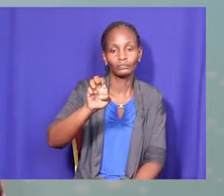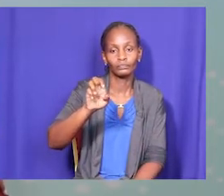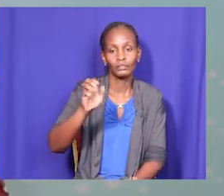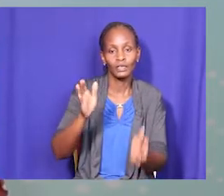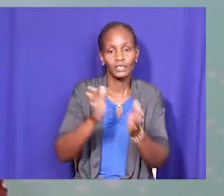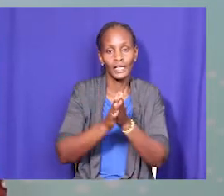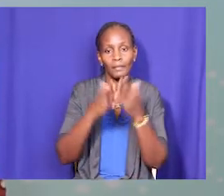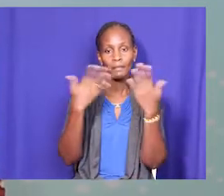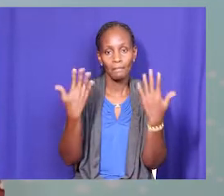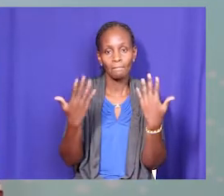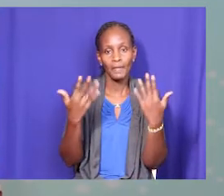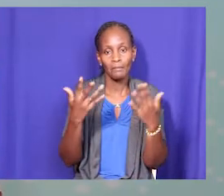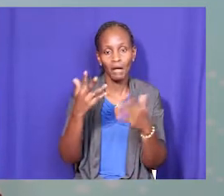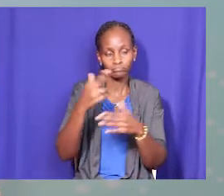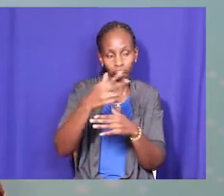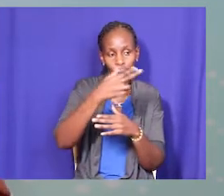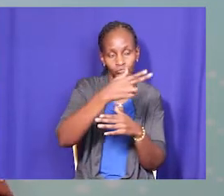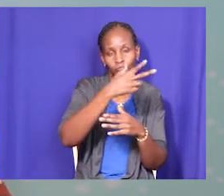some paper cuttings,